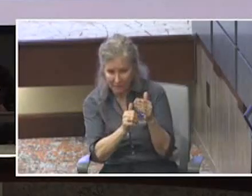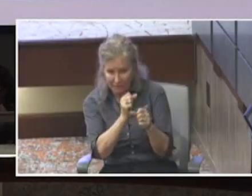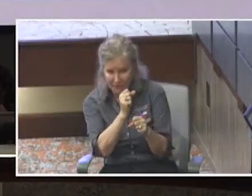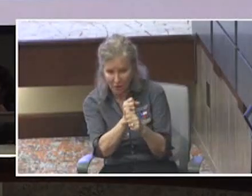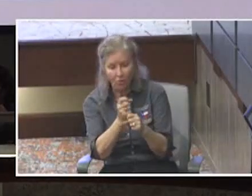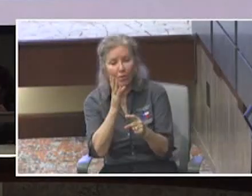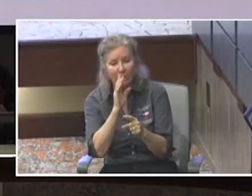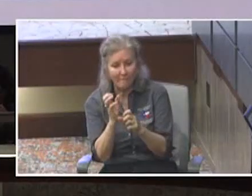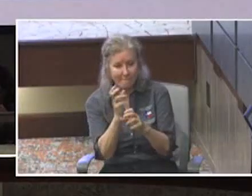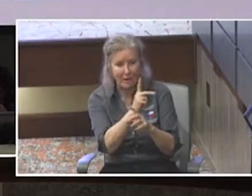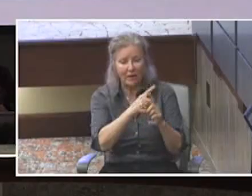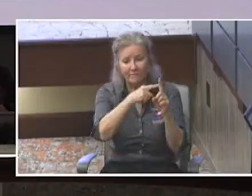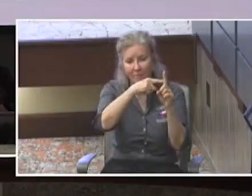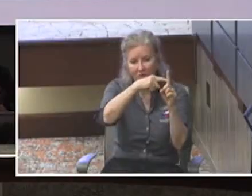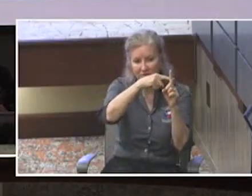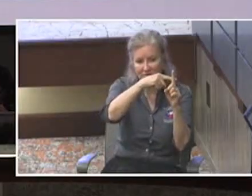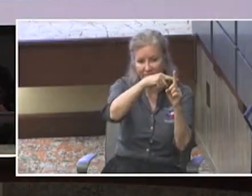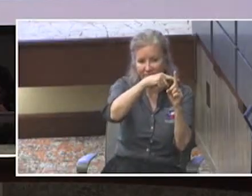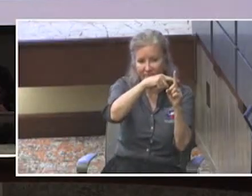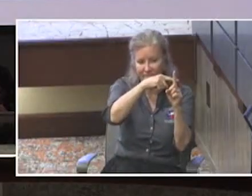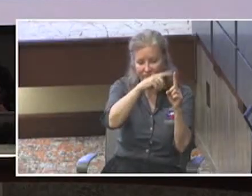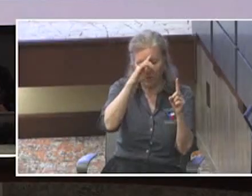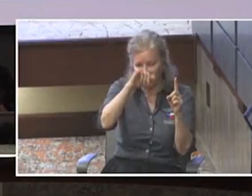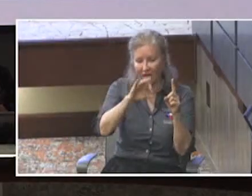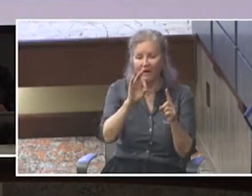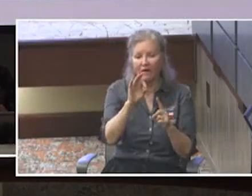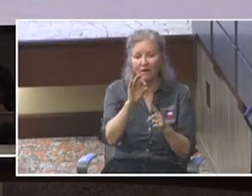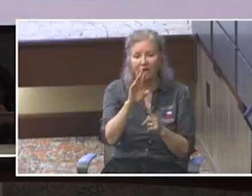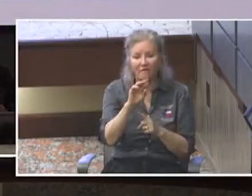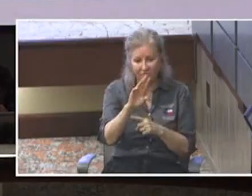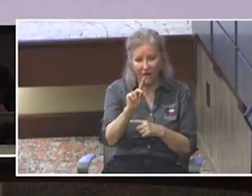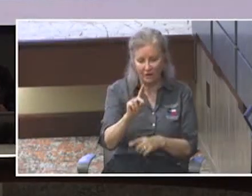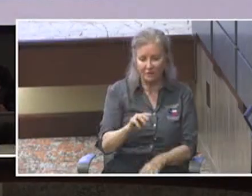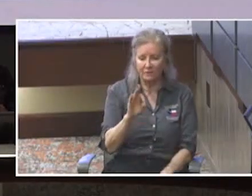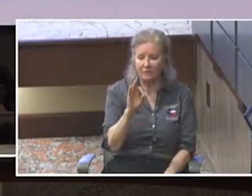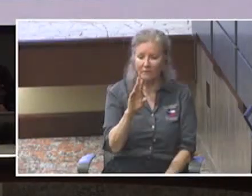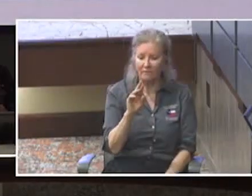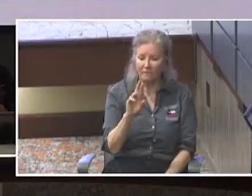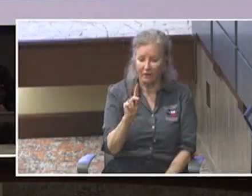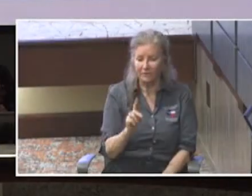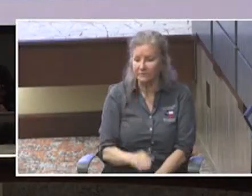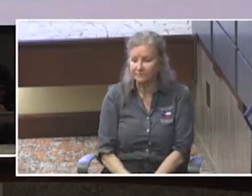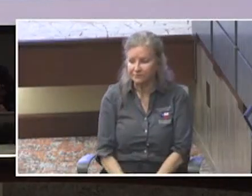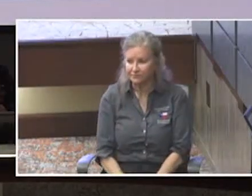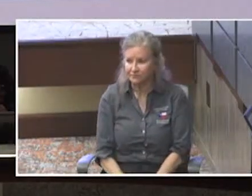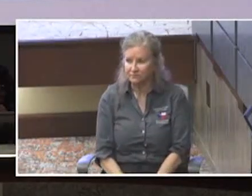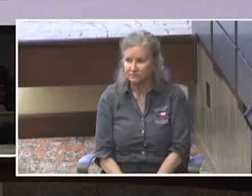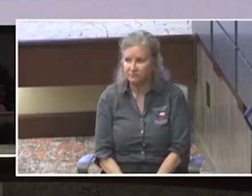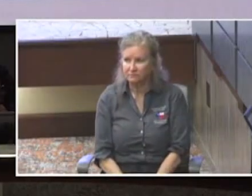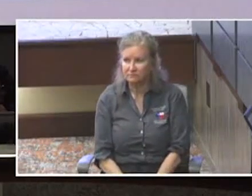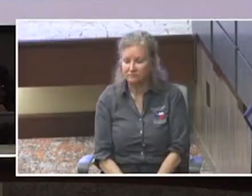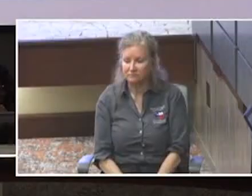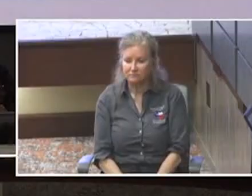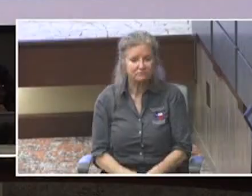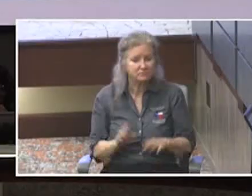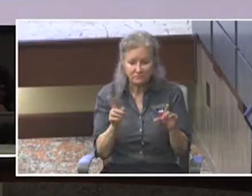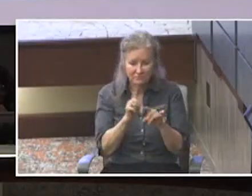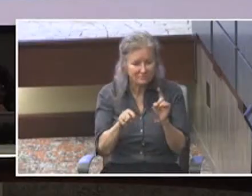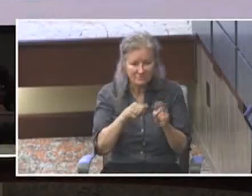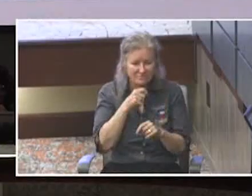in a positive state on this fund. But we wanted to report what that fund balance is there like we do for the